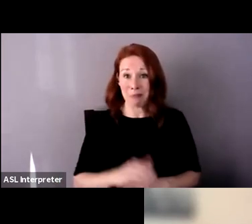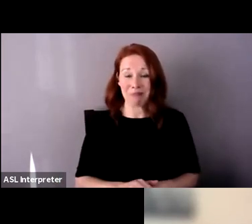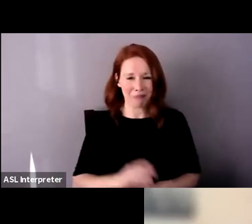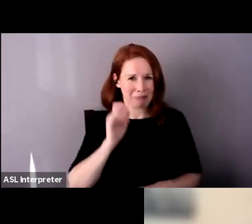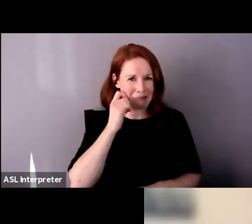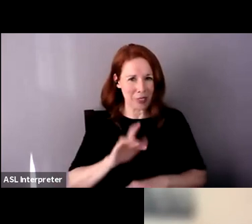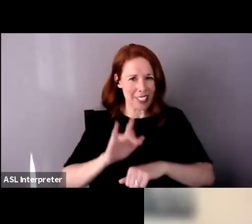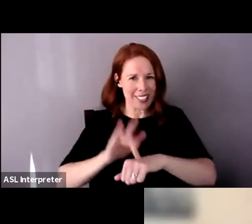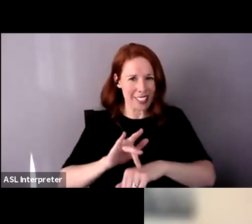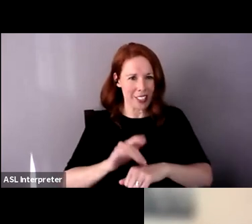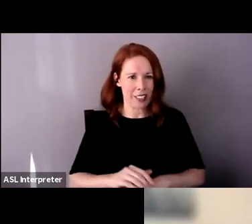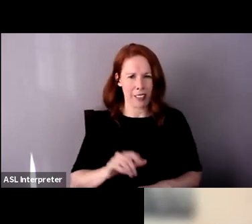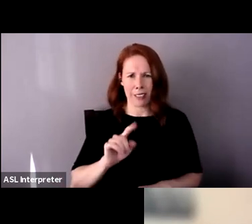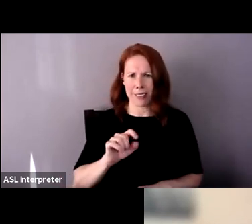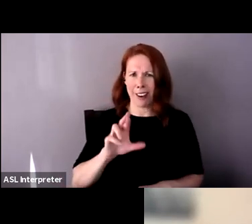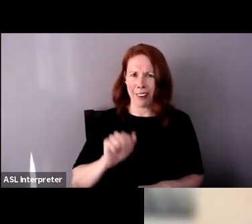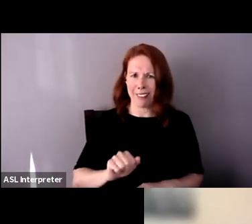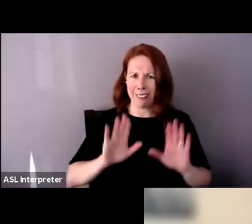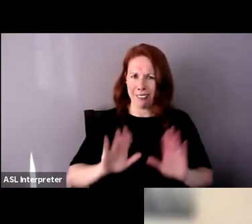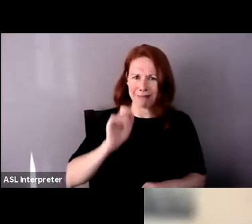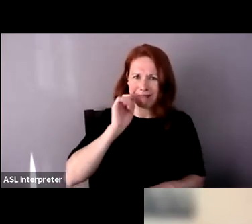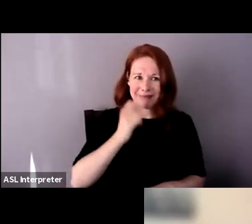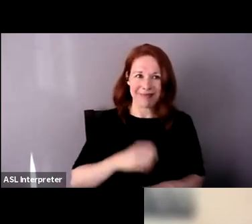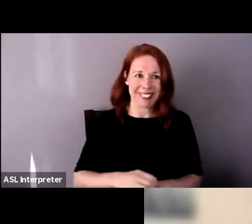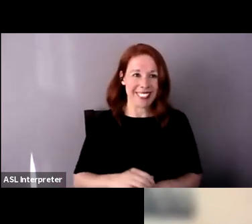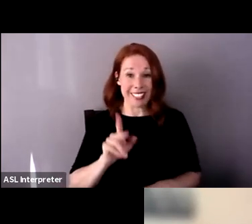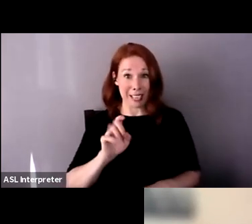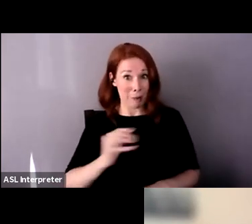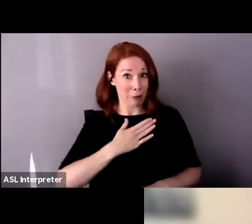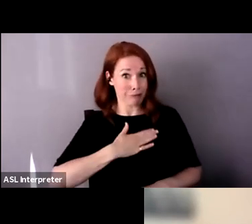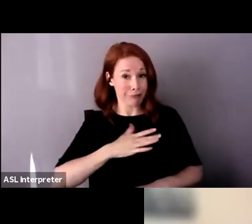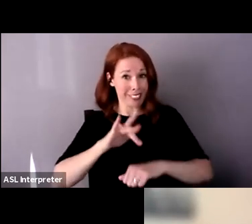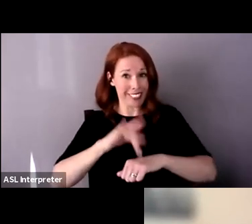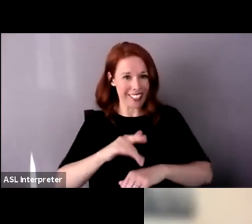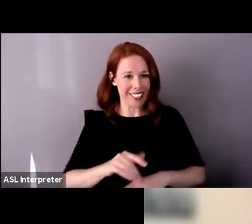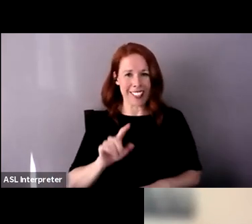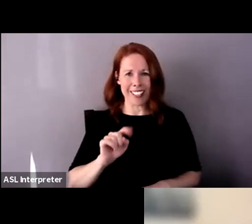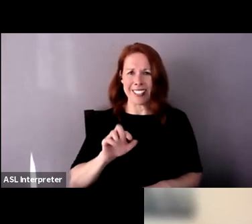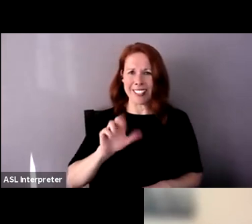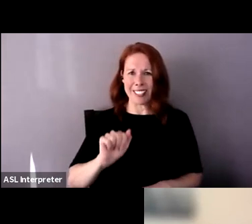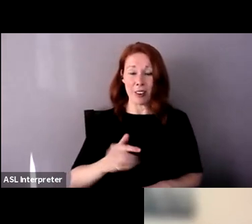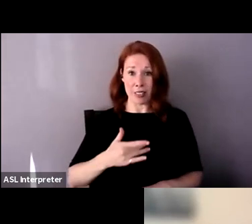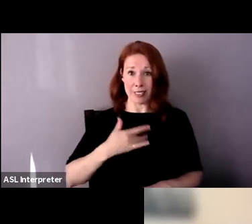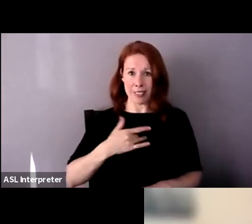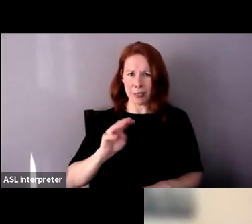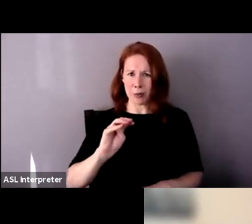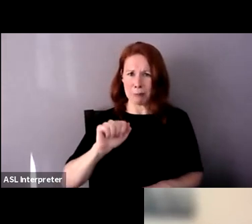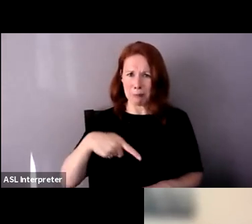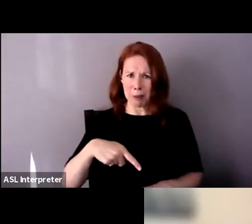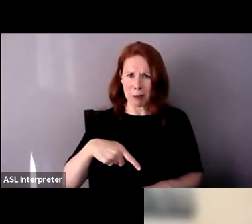neat. Yeah, that's so cool. I'd enjoy it. I'd love to see that sensory map and one that